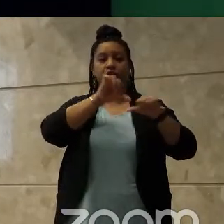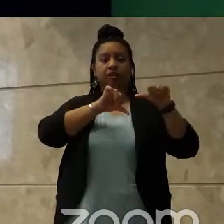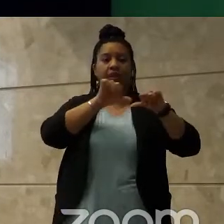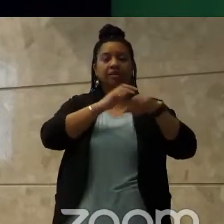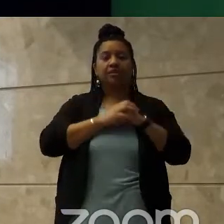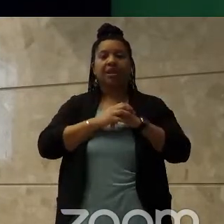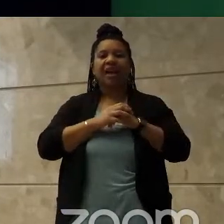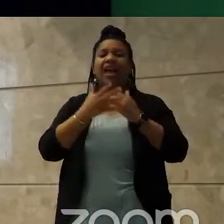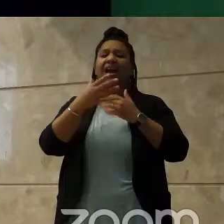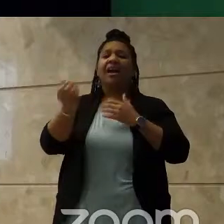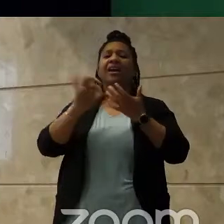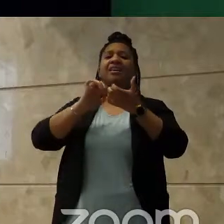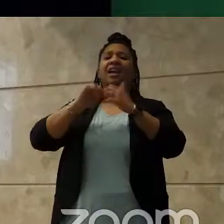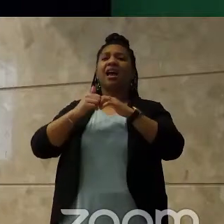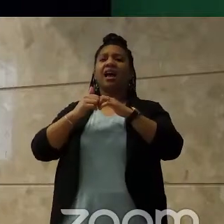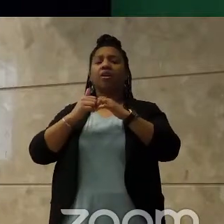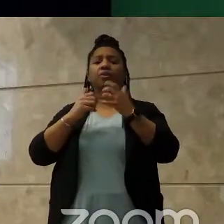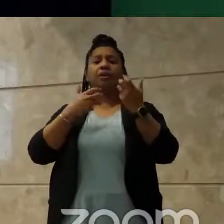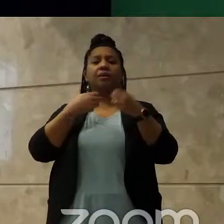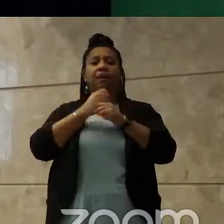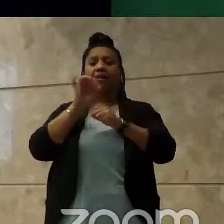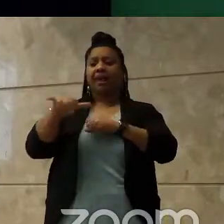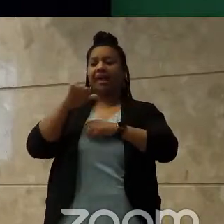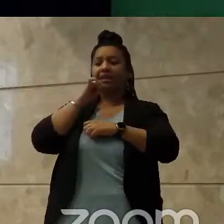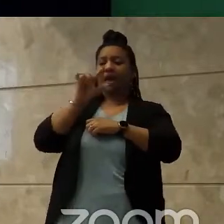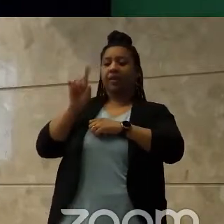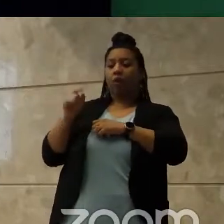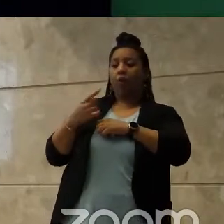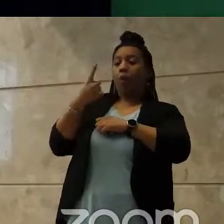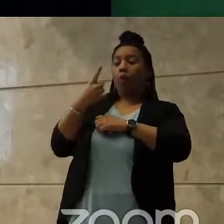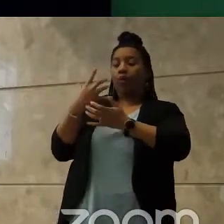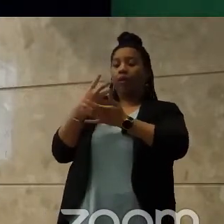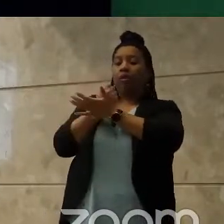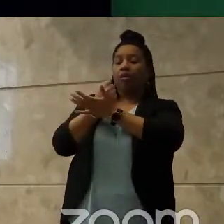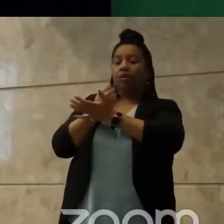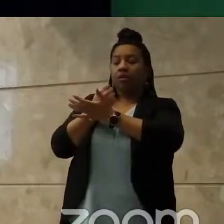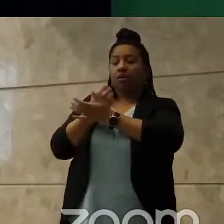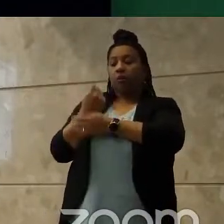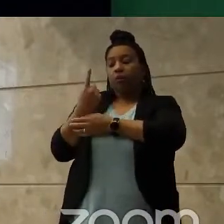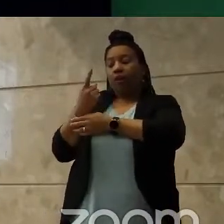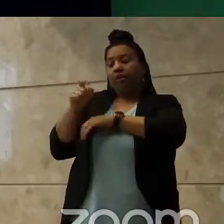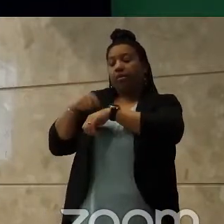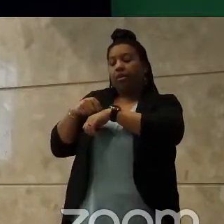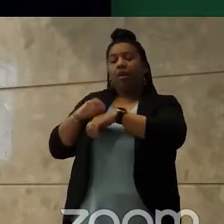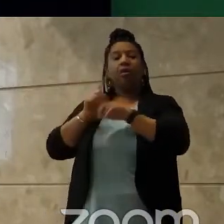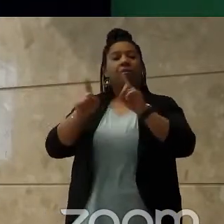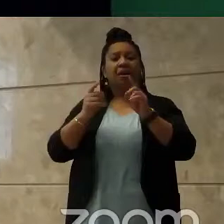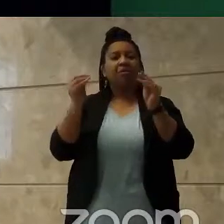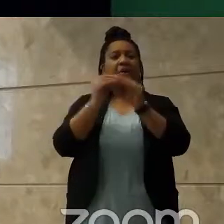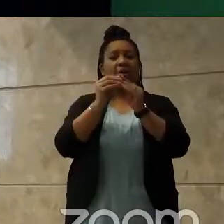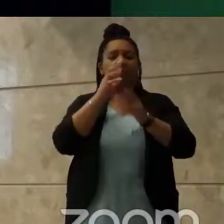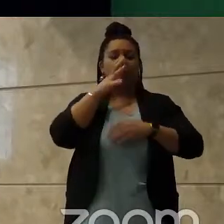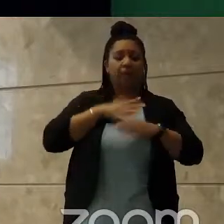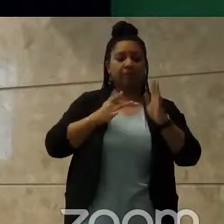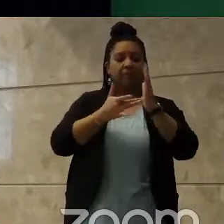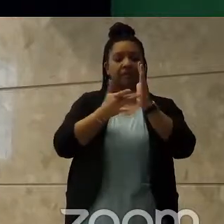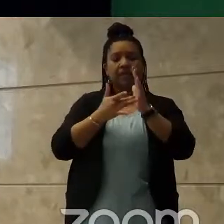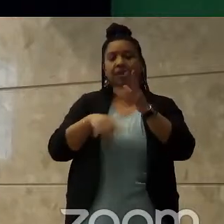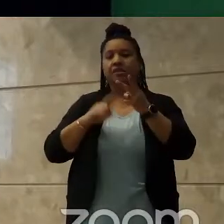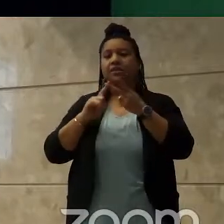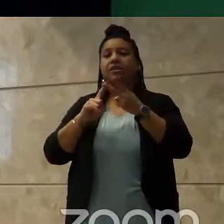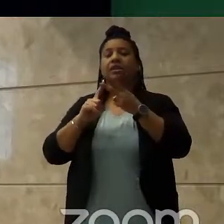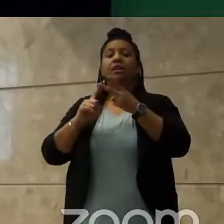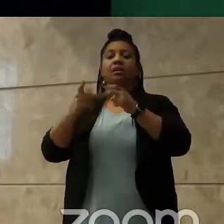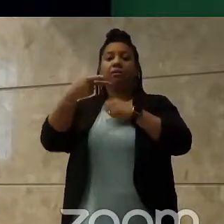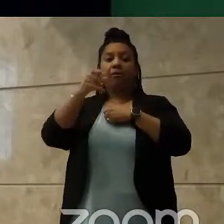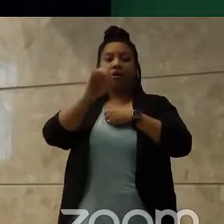it's not just about the exception, but where we have large numbers of people, women in technology and people of color and first generation college students